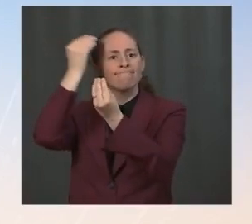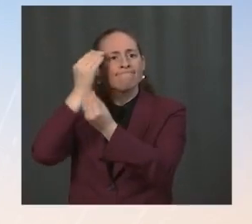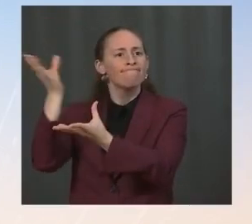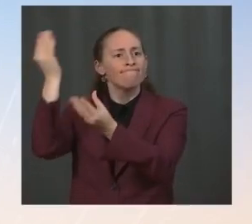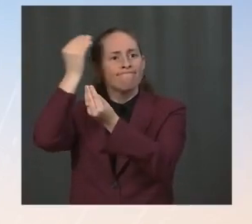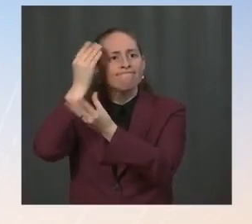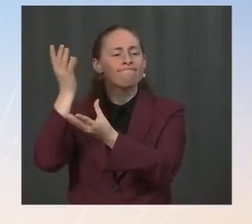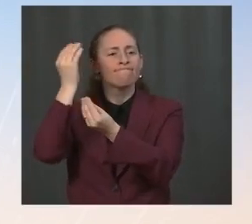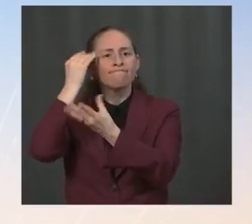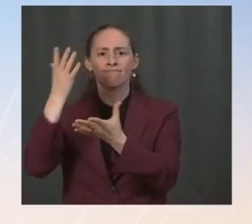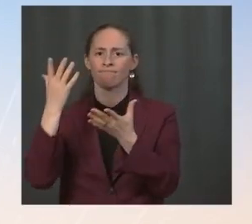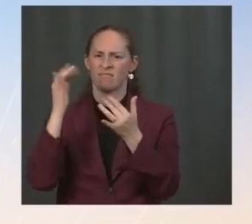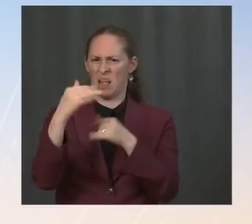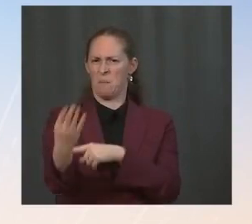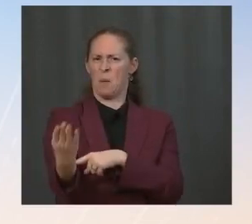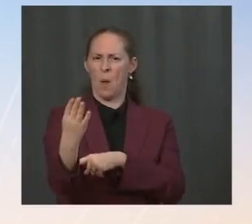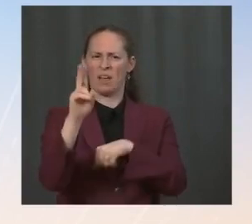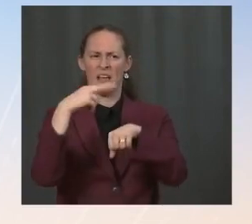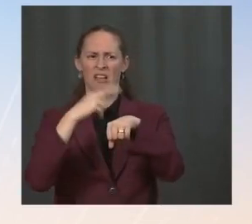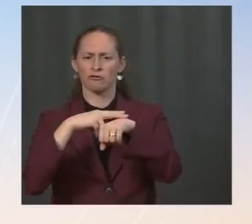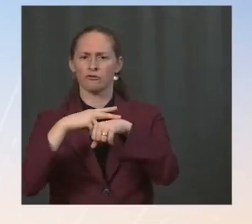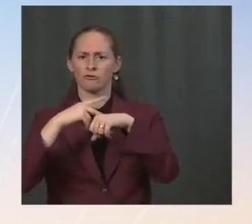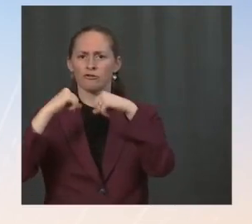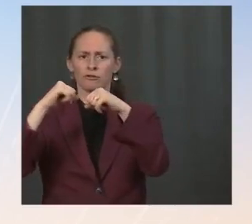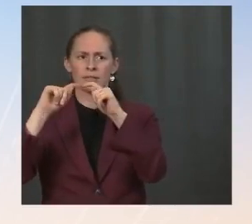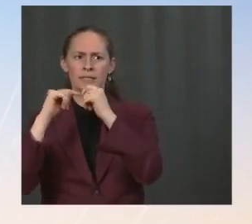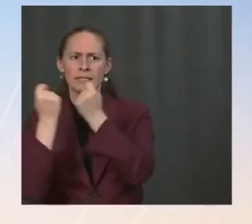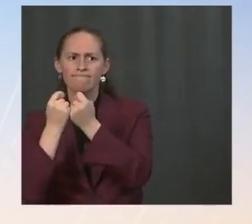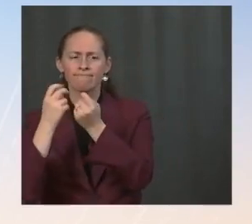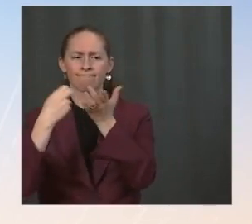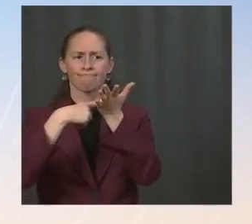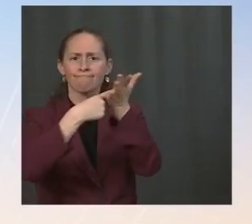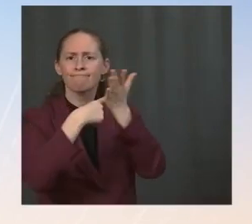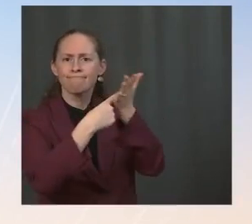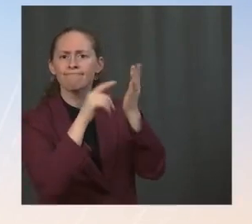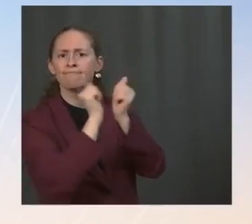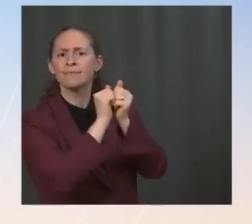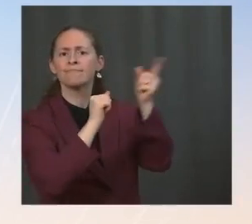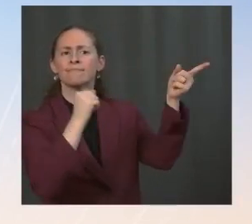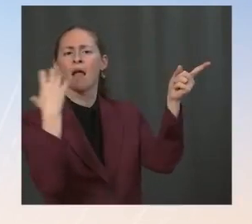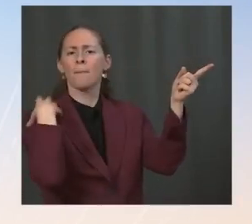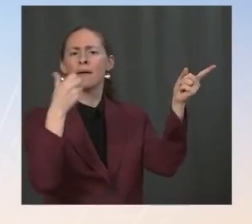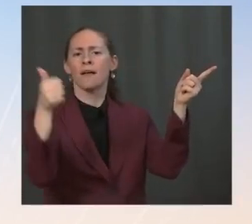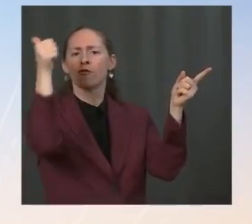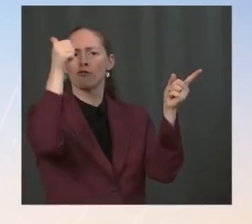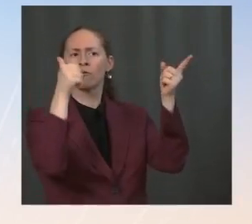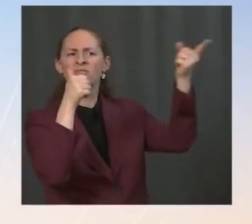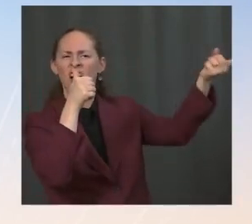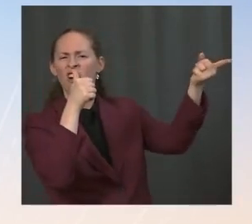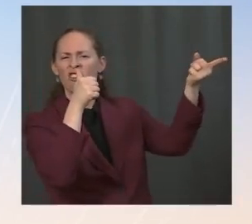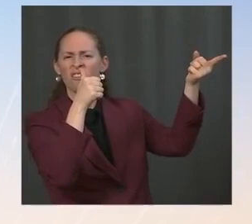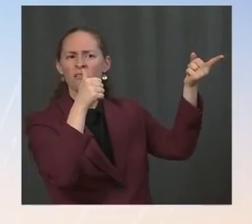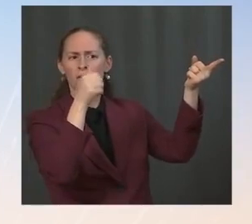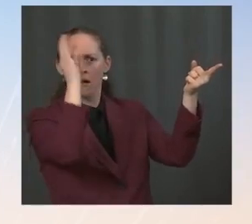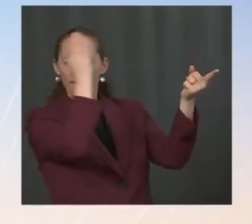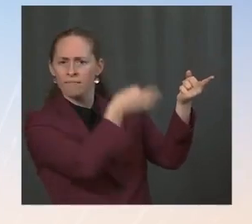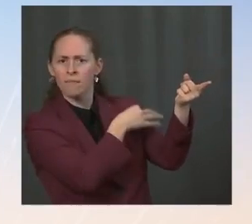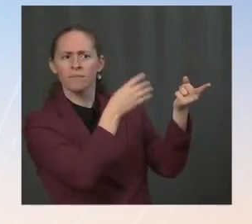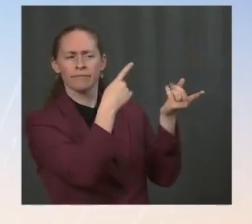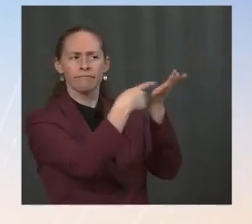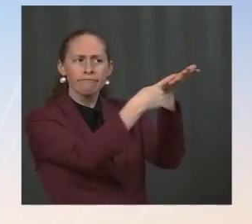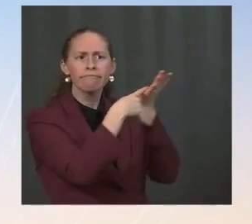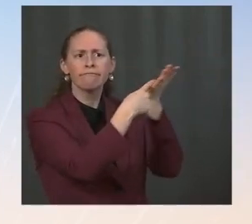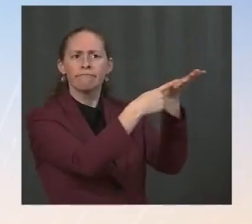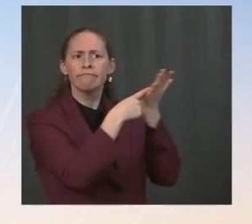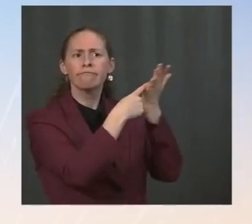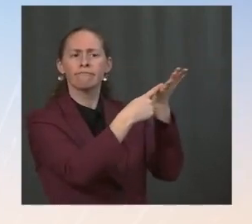his commanders on the ground also and in the region gave regular updates as they learned more information. Once he left the